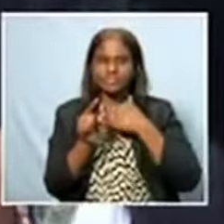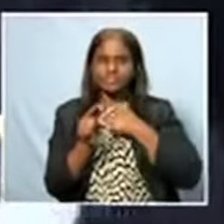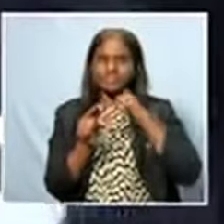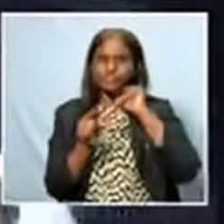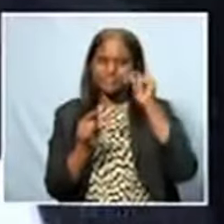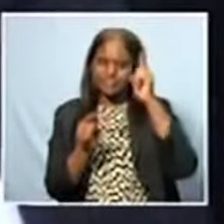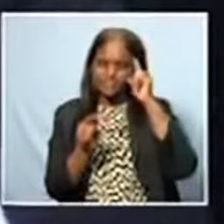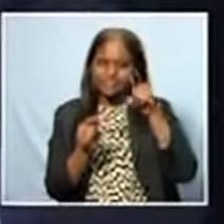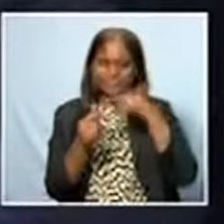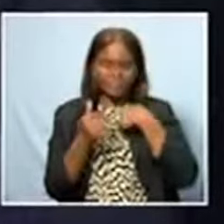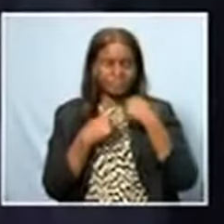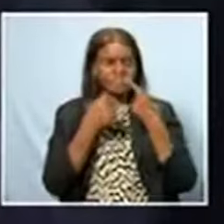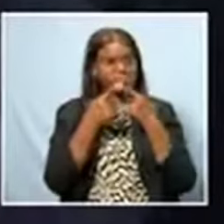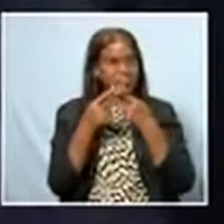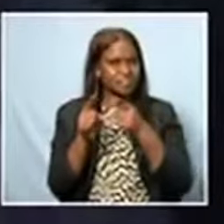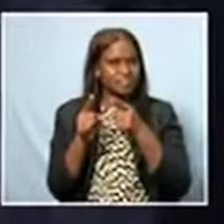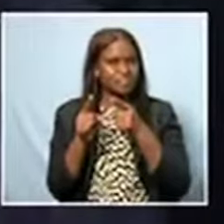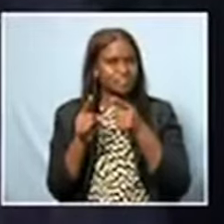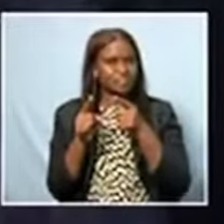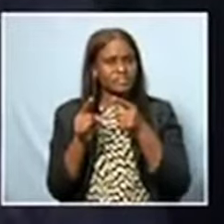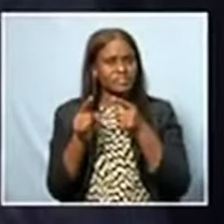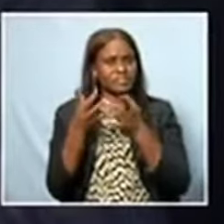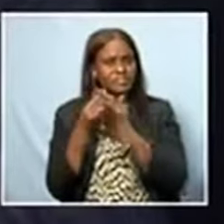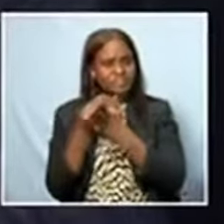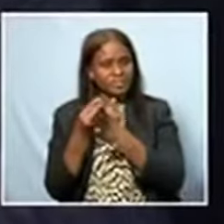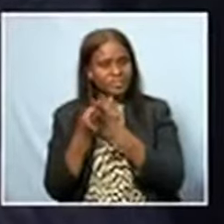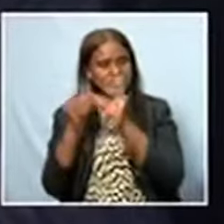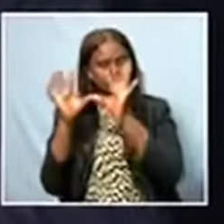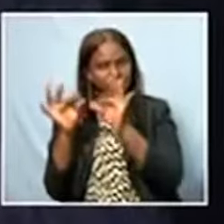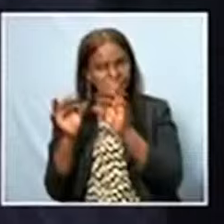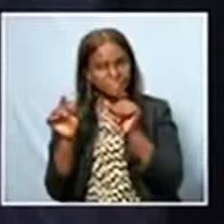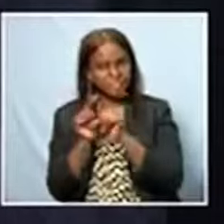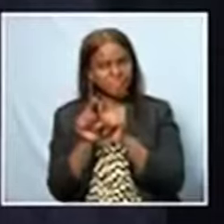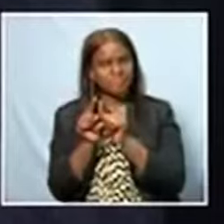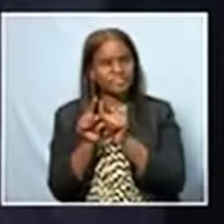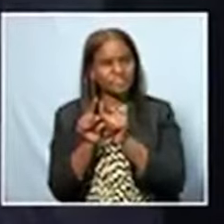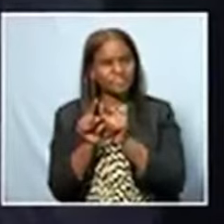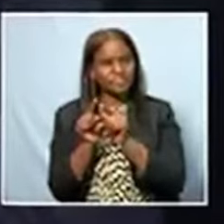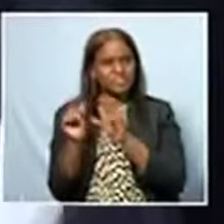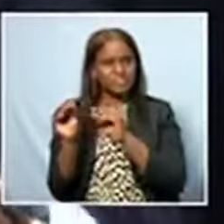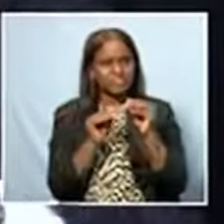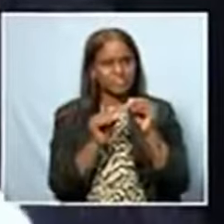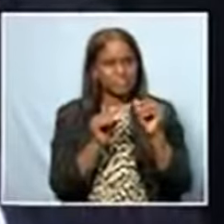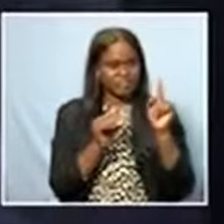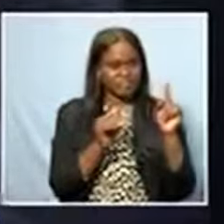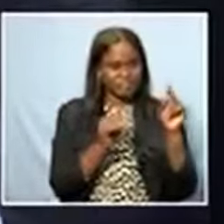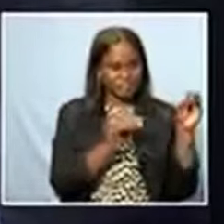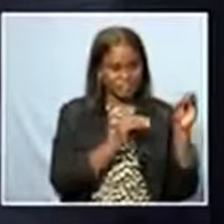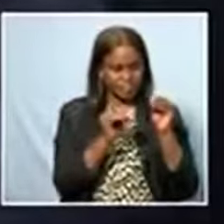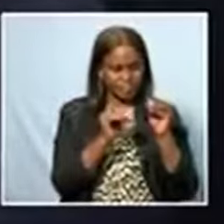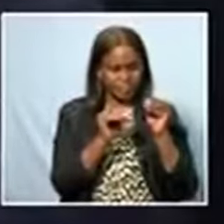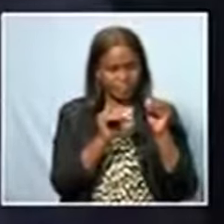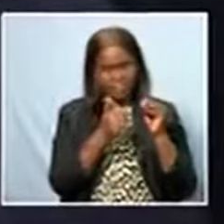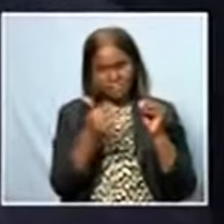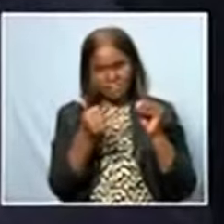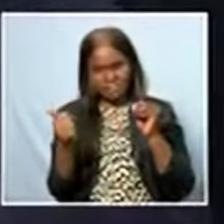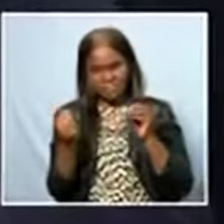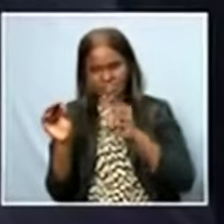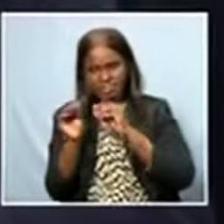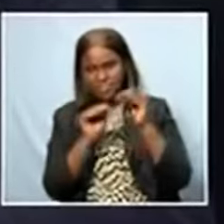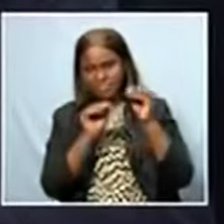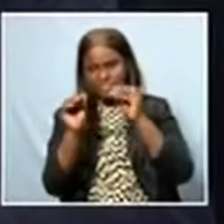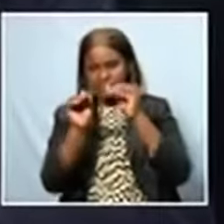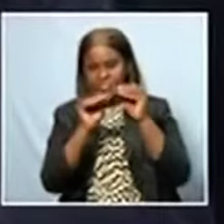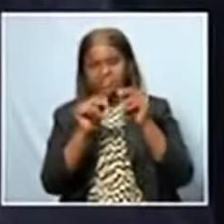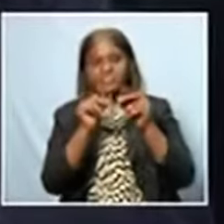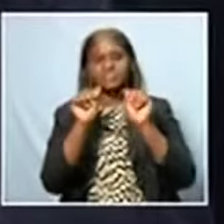one, that you have different wallets, and then when you move money from one wallet across to another wallet,